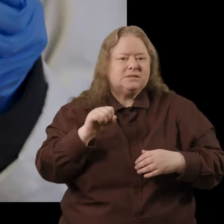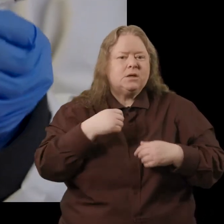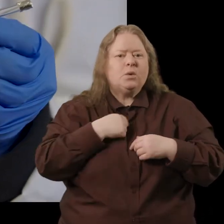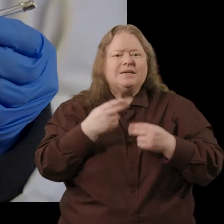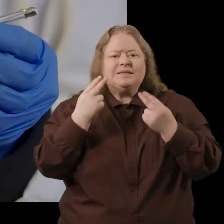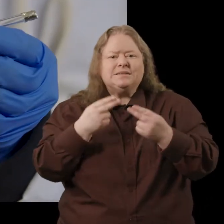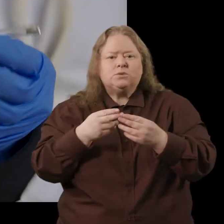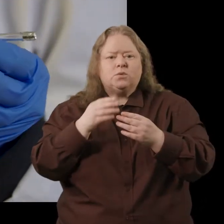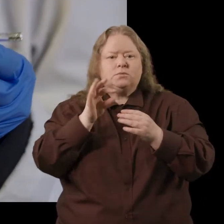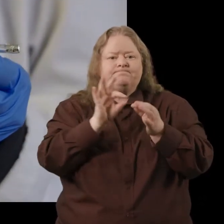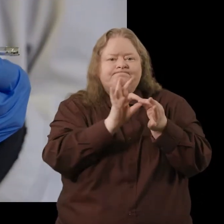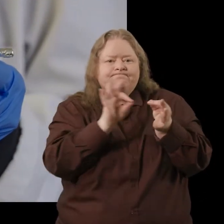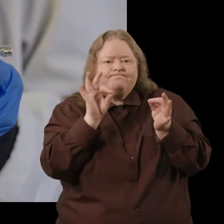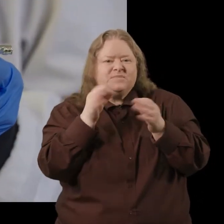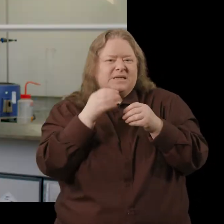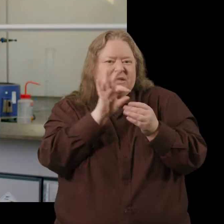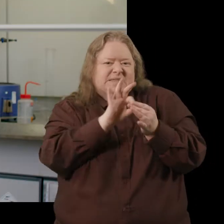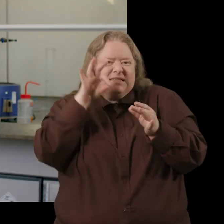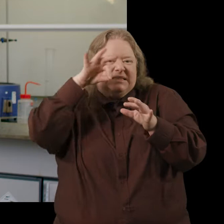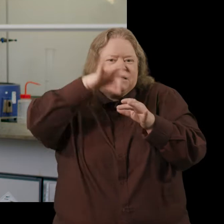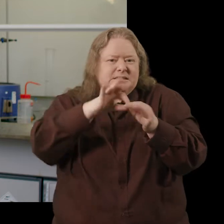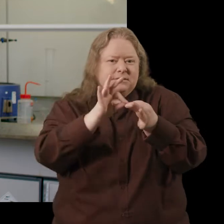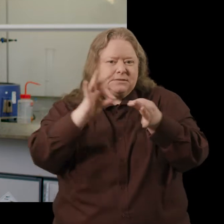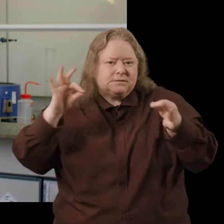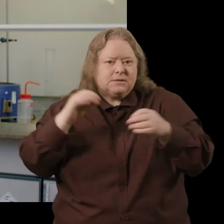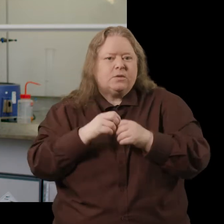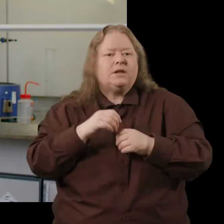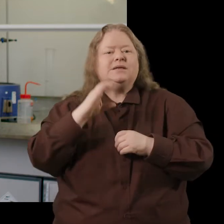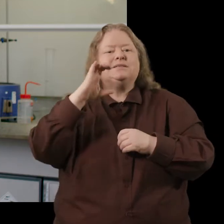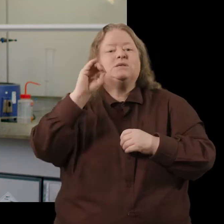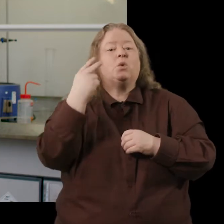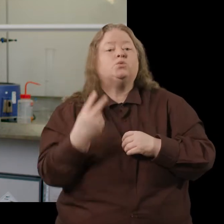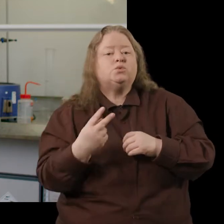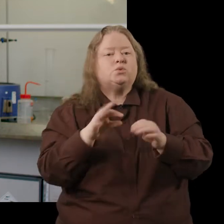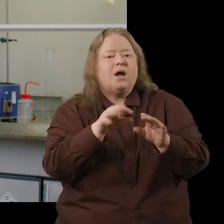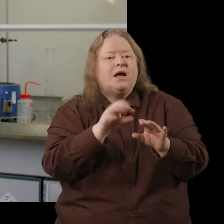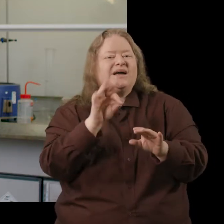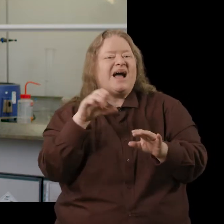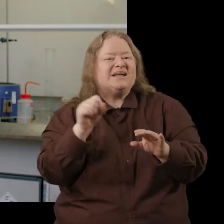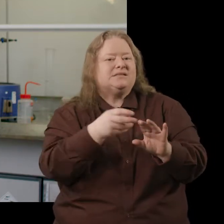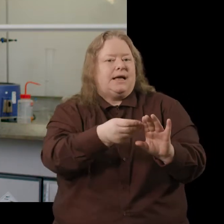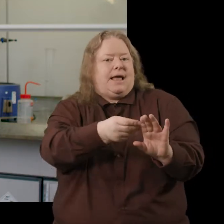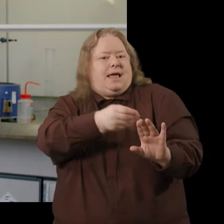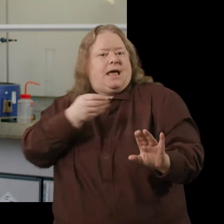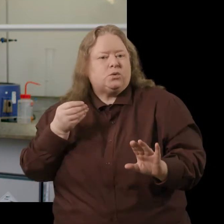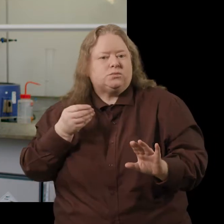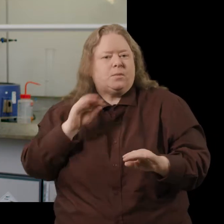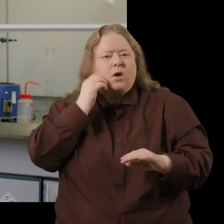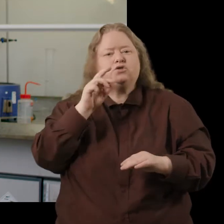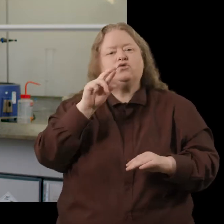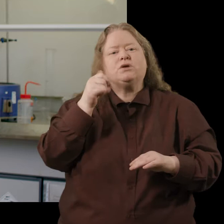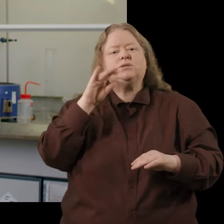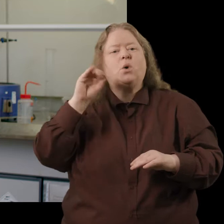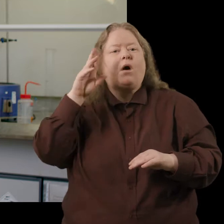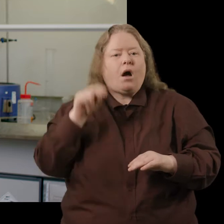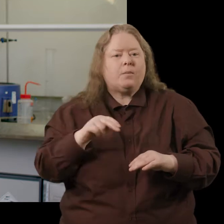amount of this sample into the tube. We need to extract the carbon dioxide gas from it, because it's radiocarbon date,